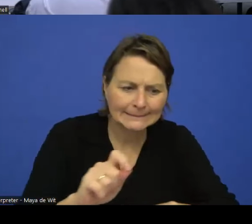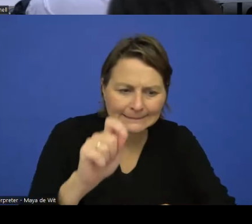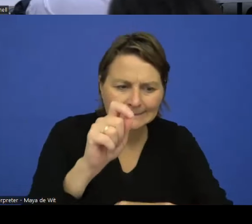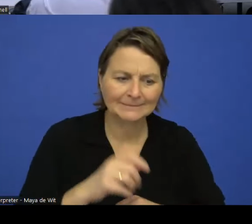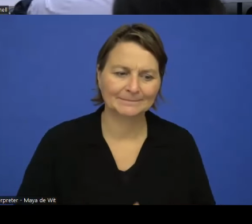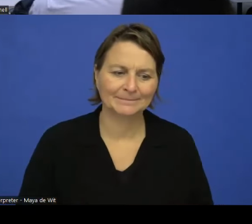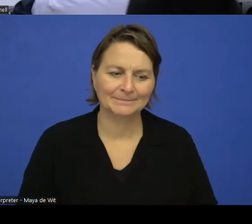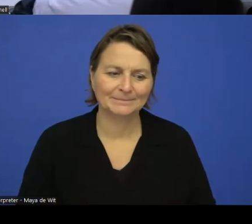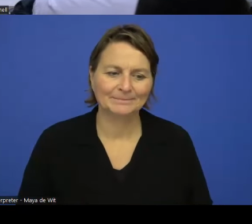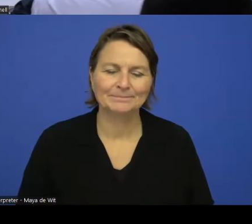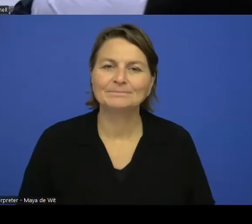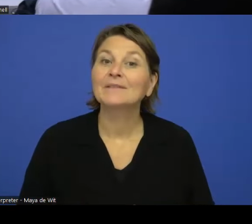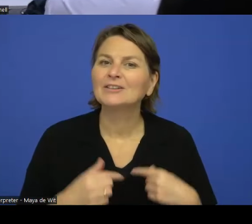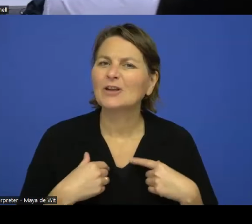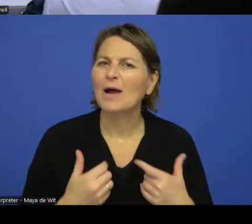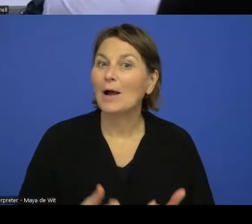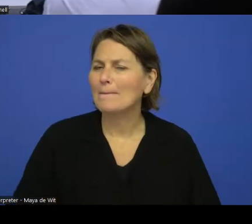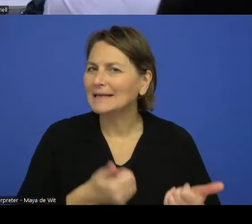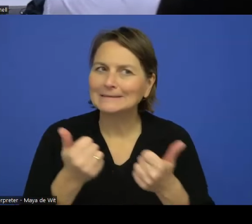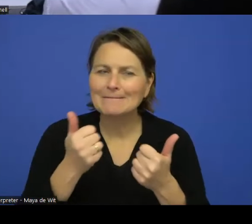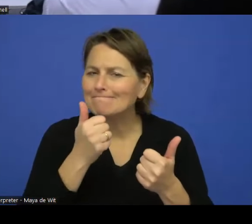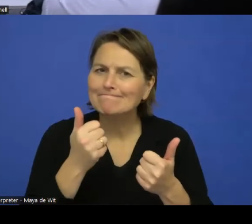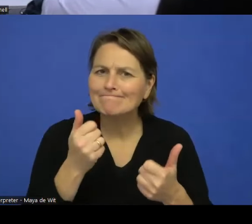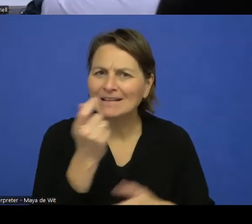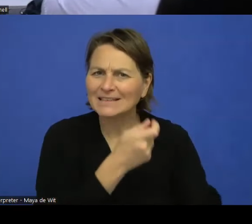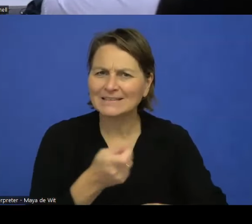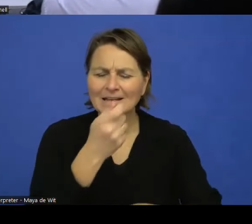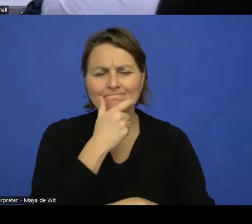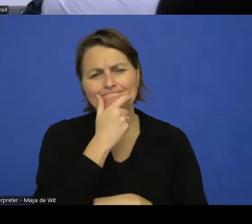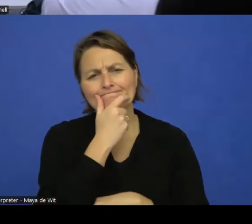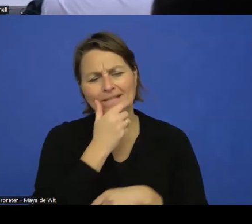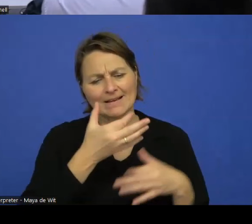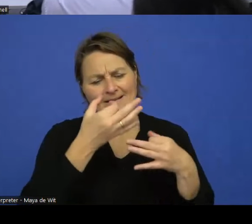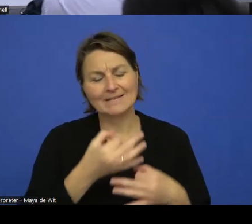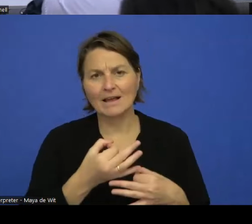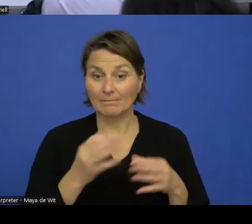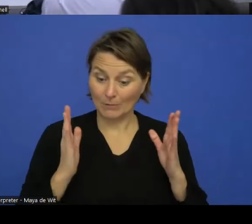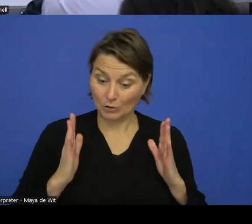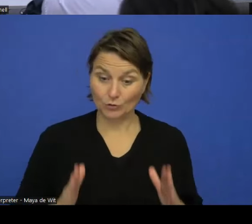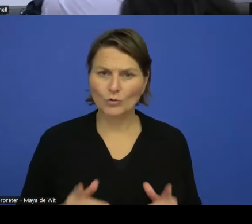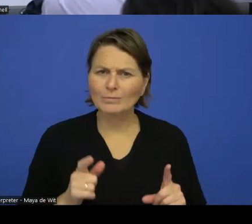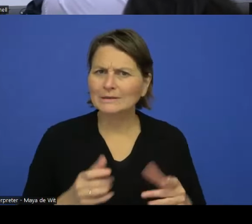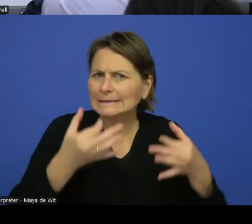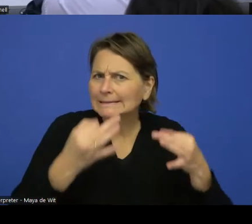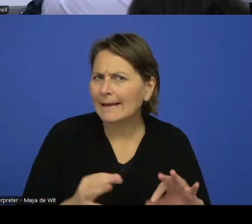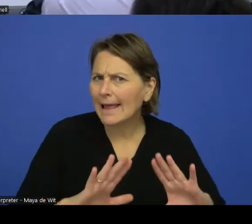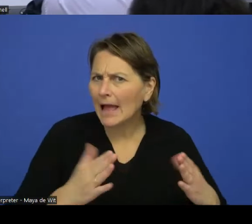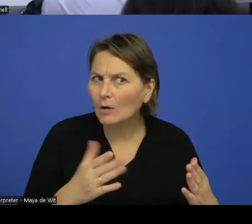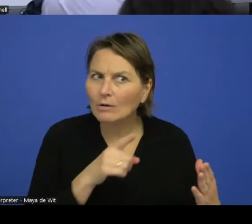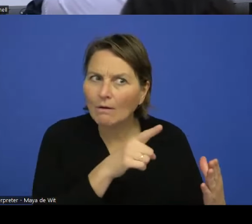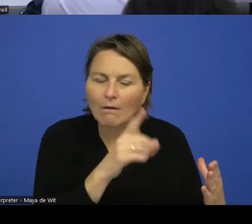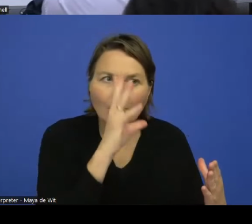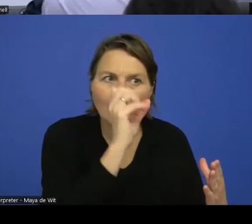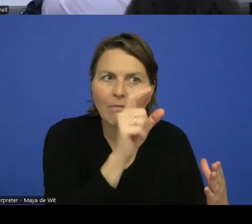into how do designers make decisions. And I decided that I thought how humans behave was really, really interesting. And I became very